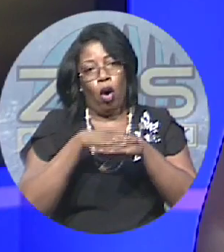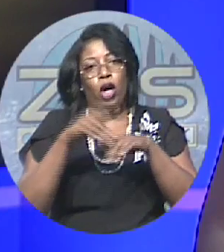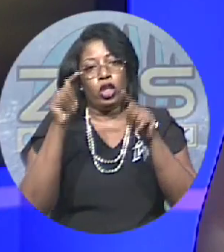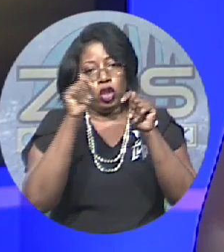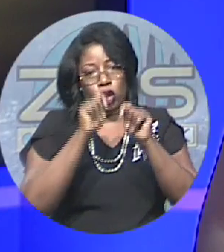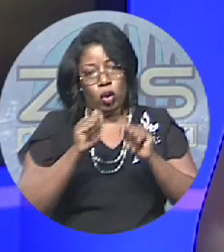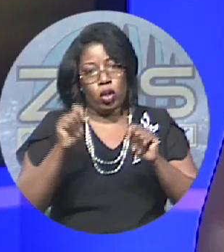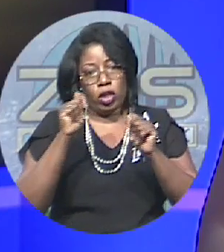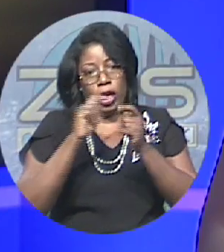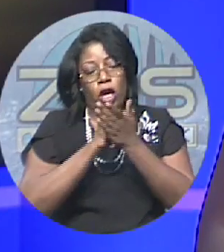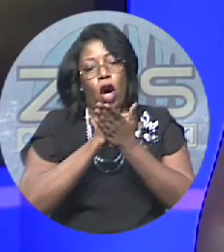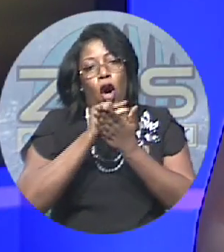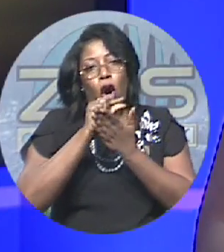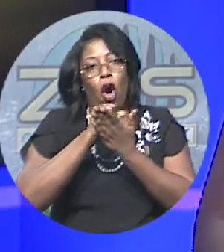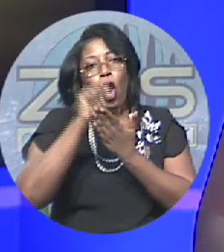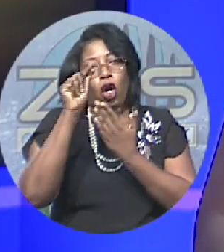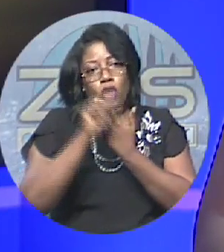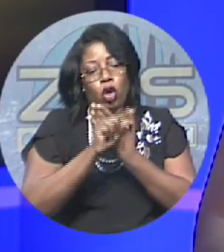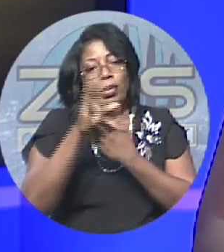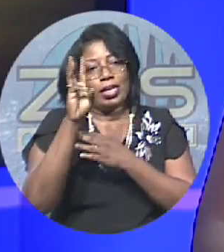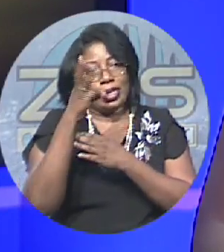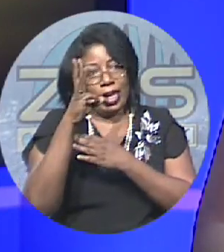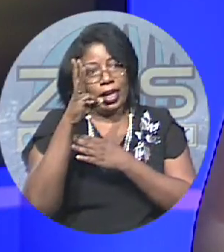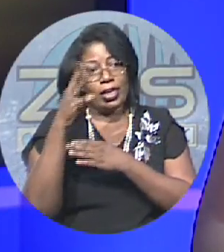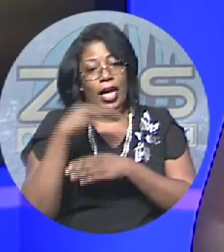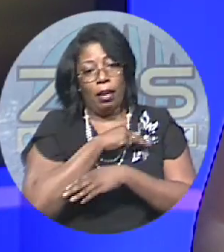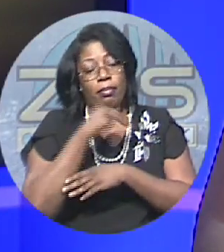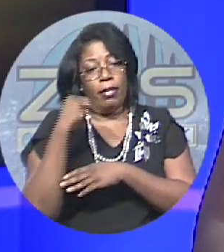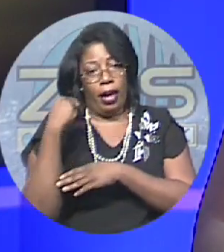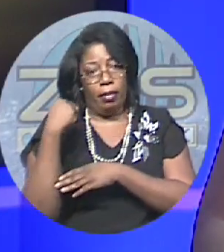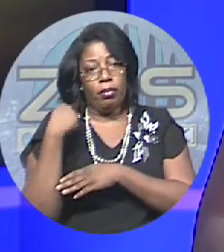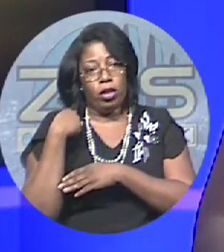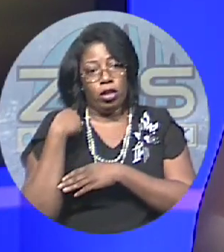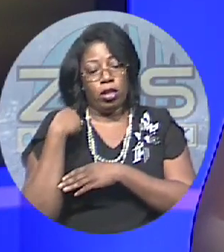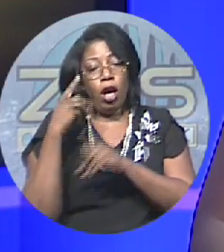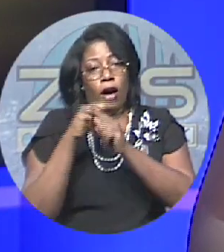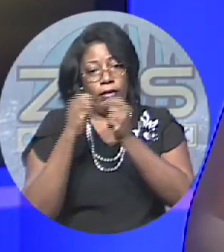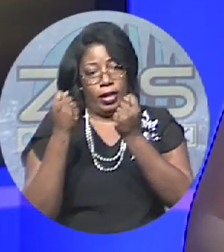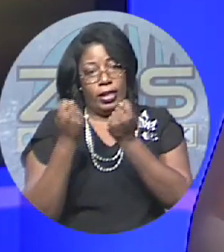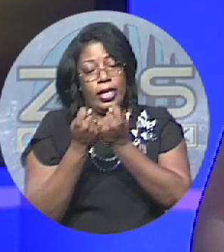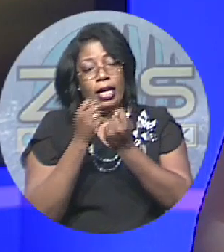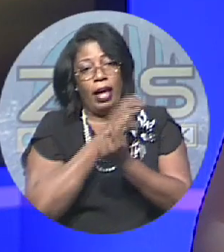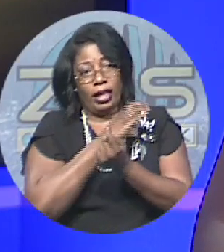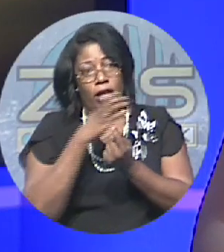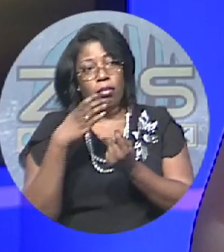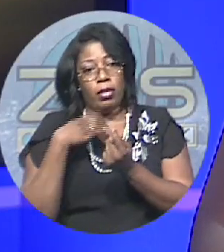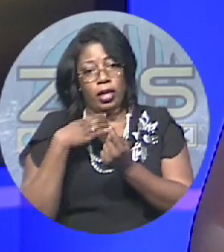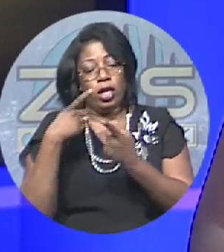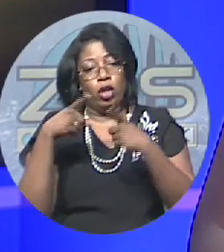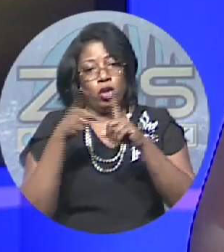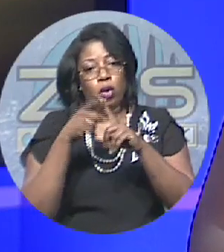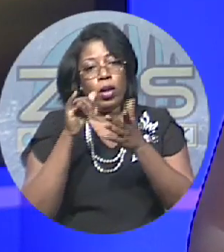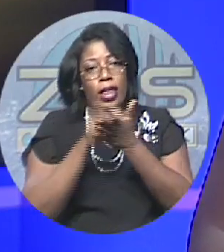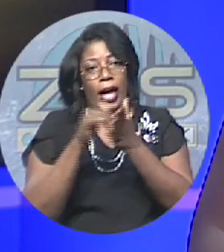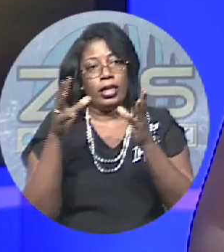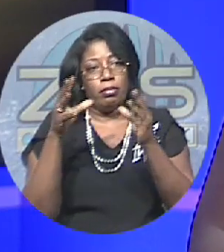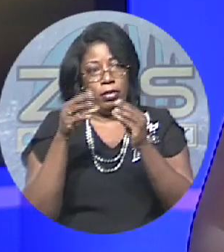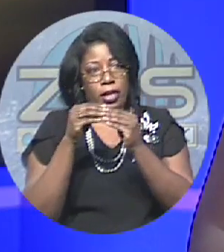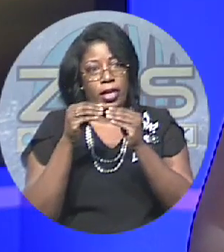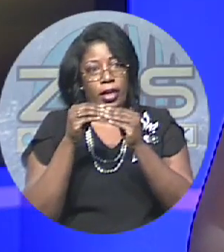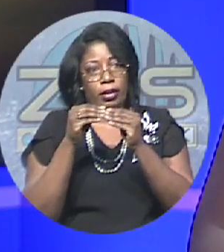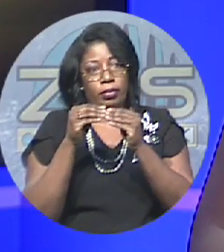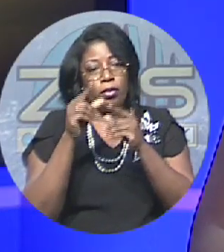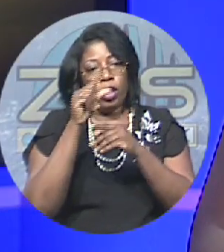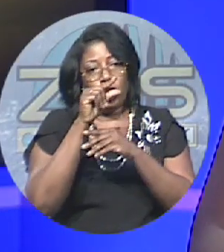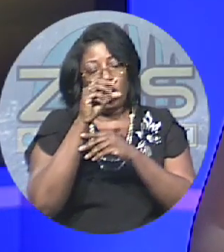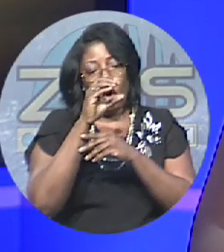Tuesday, October 6th. That's tomorrow. Members of the Disaster Preparedness Committee are also asked to attend that meeting. Residents from Gordon's